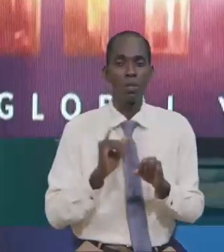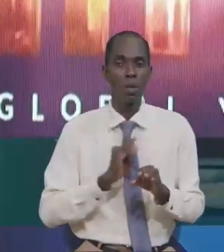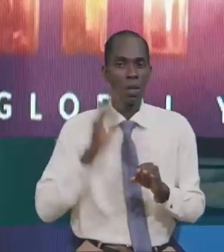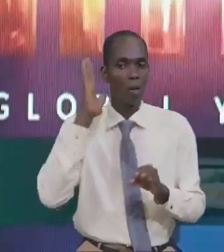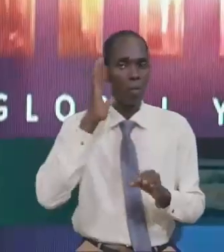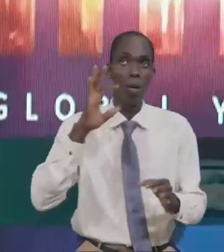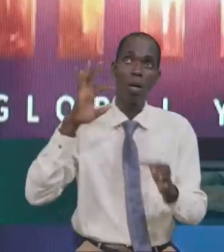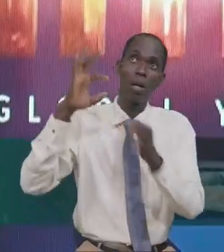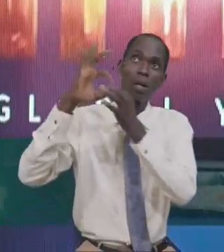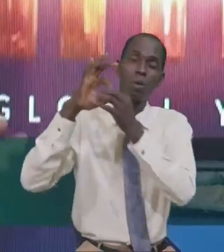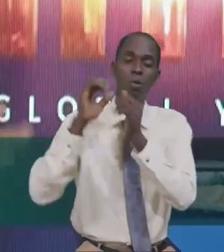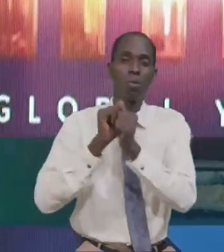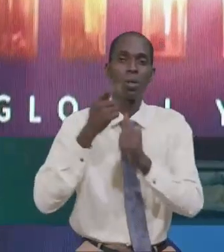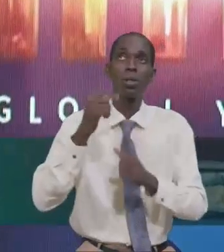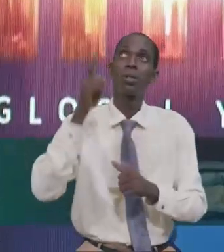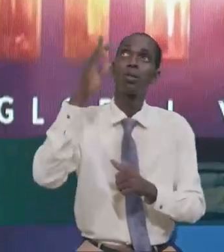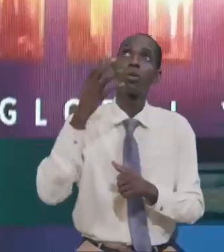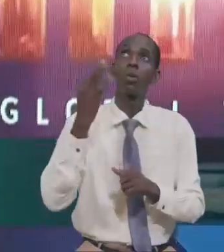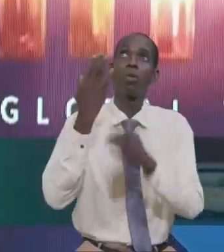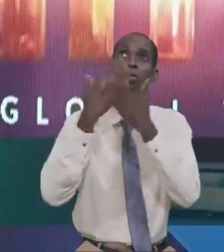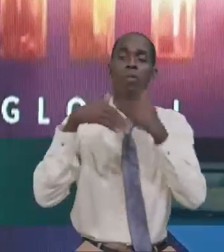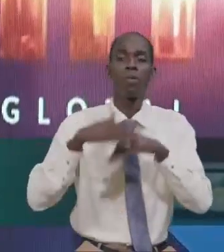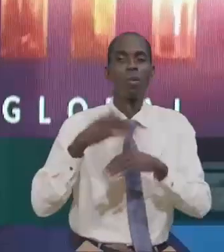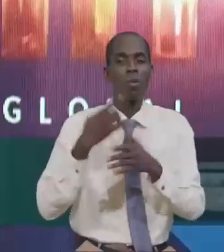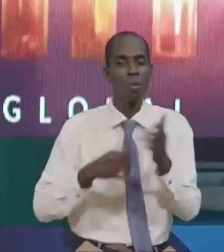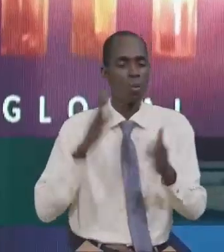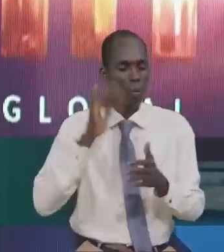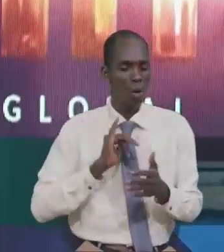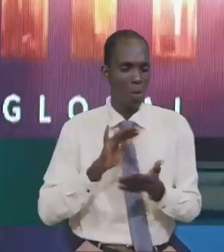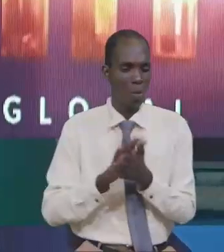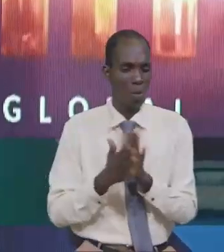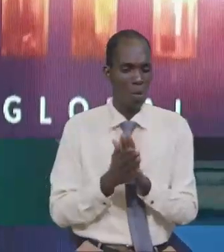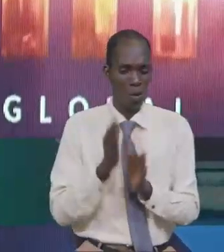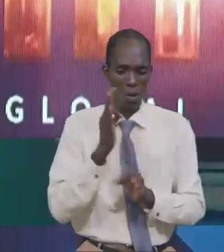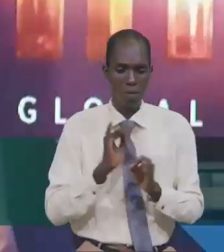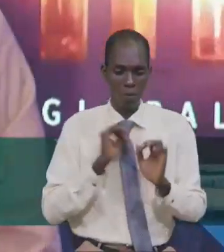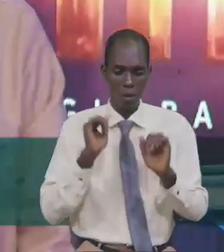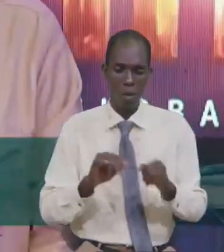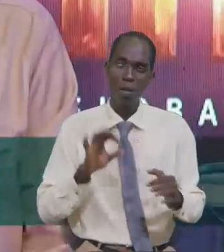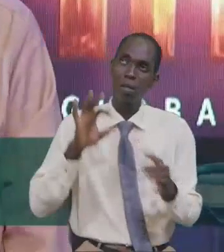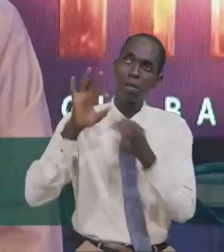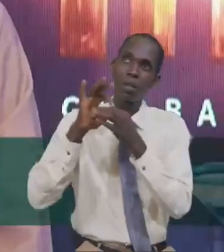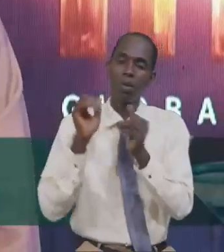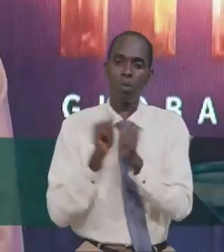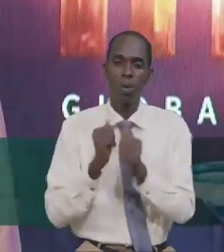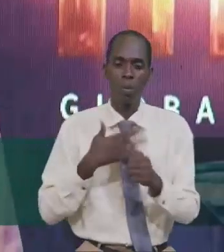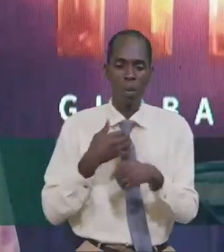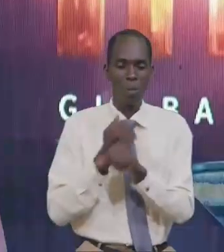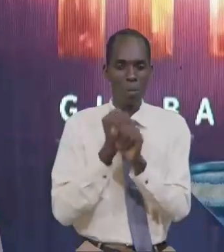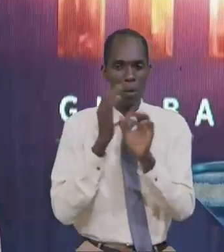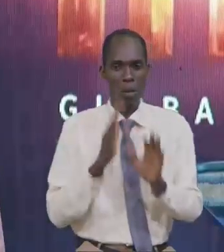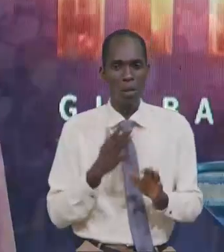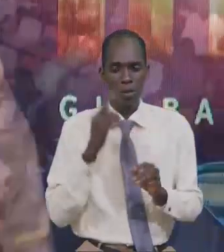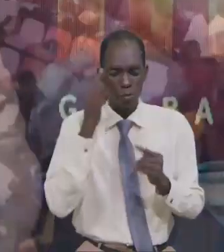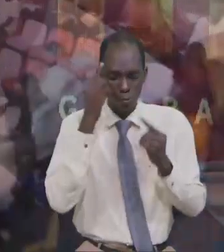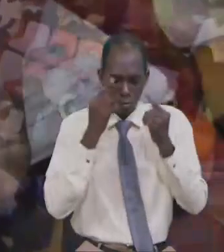you meditate thoughtfully, applying everything to yourself, a mighty force will come from on